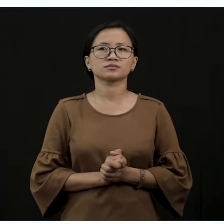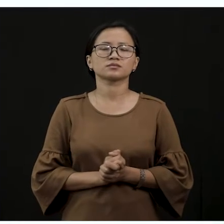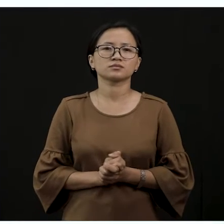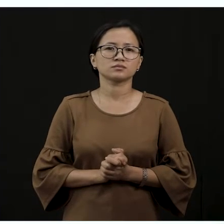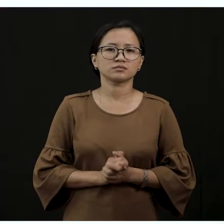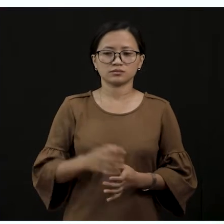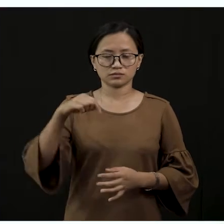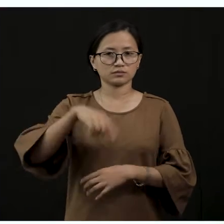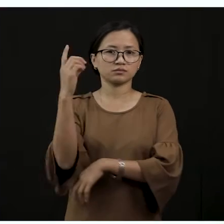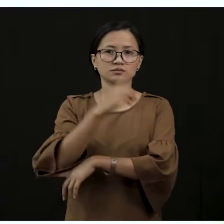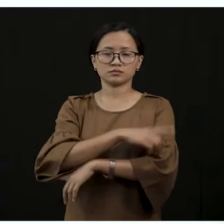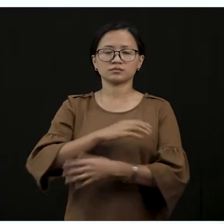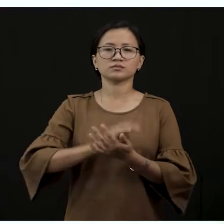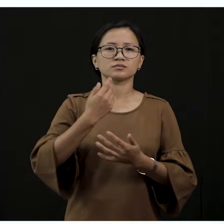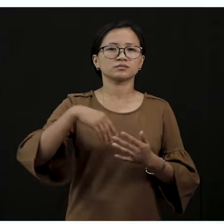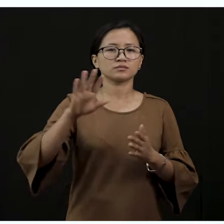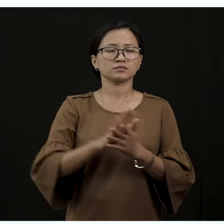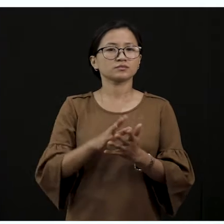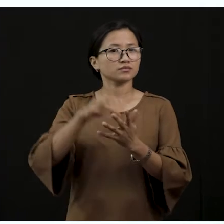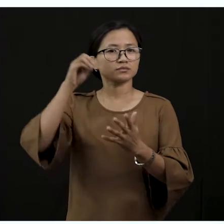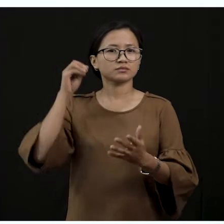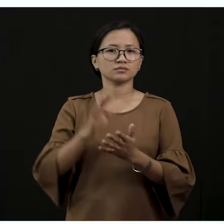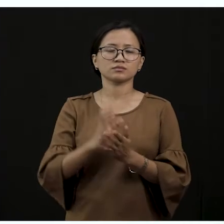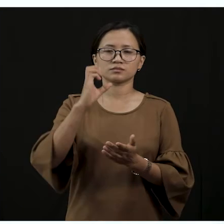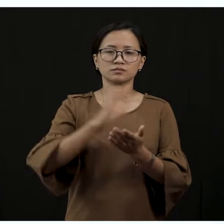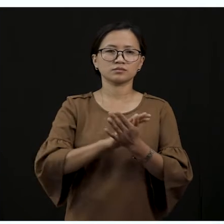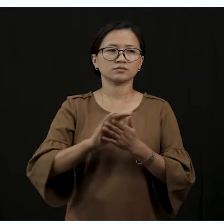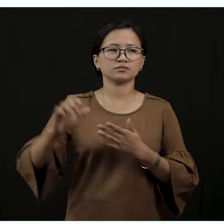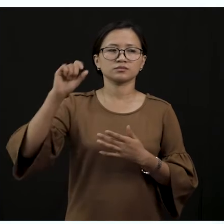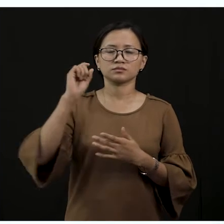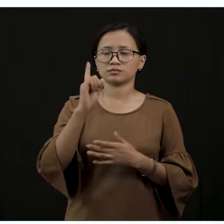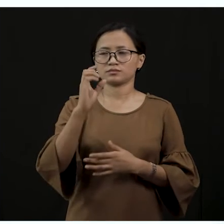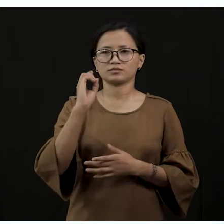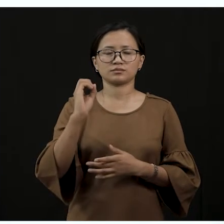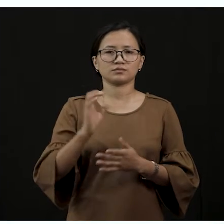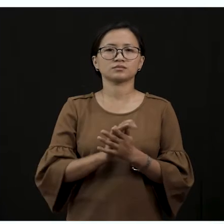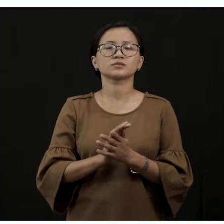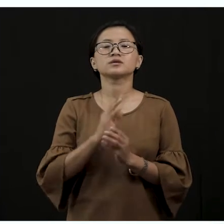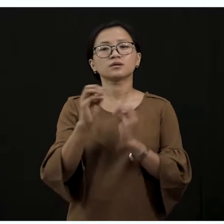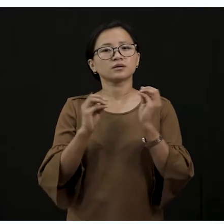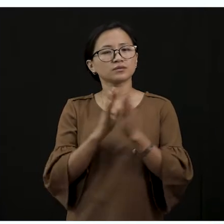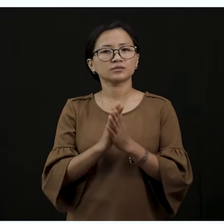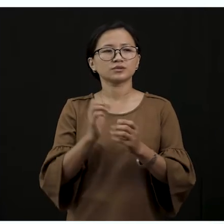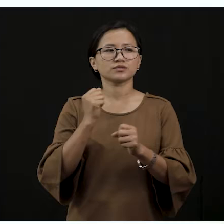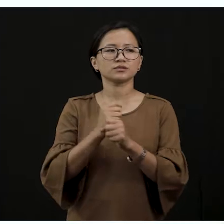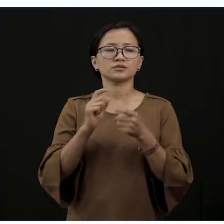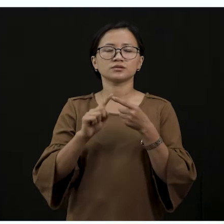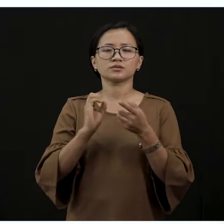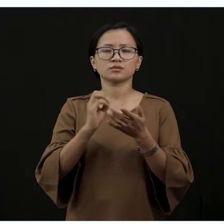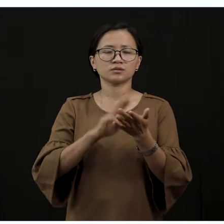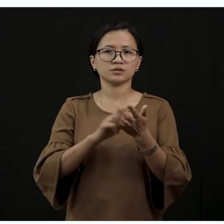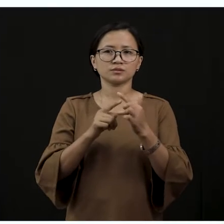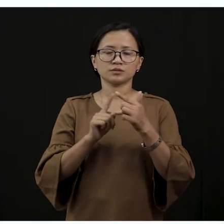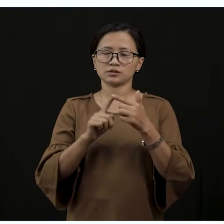Yes. Today we are going to learn our chapter number 10, that's about geometry.